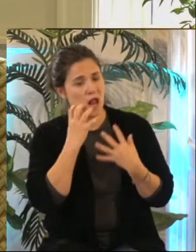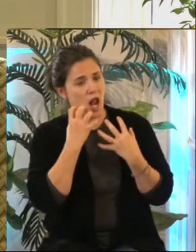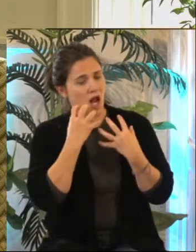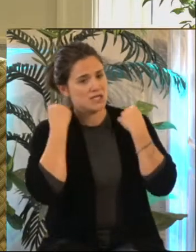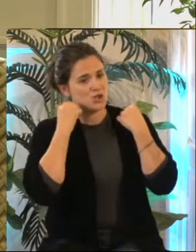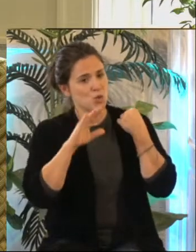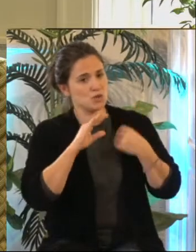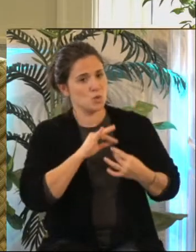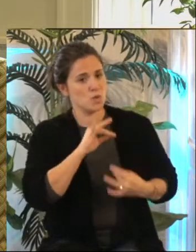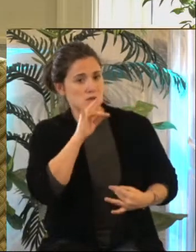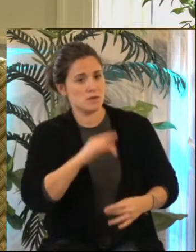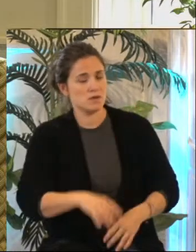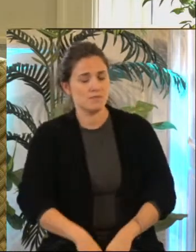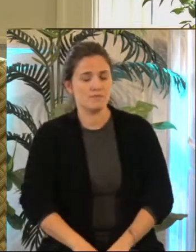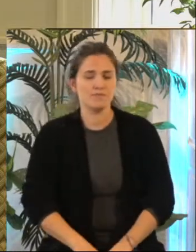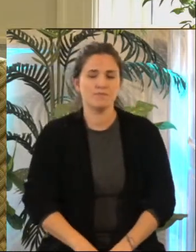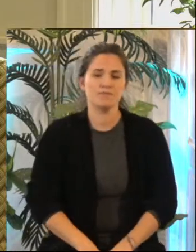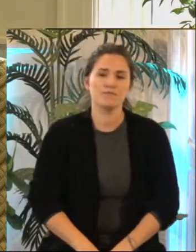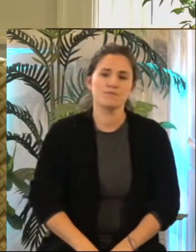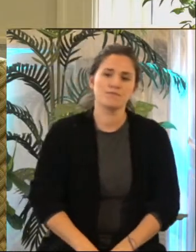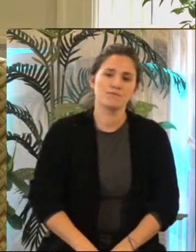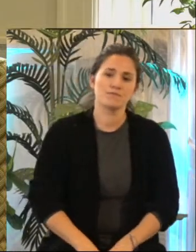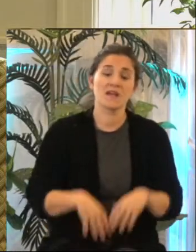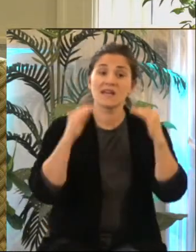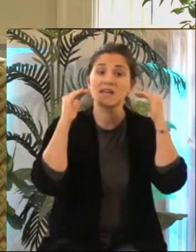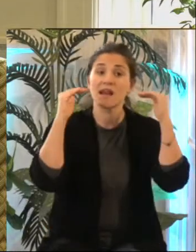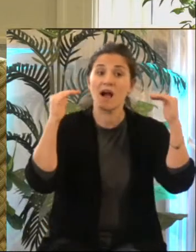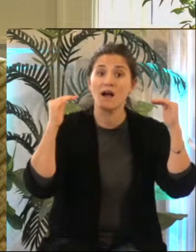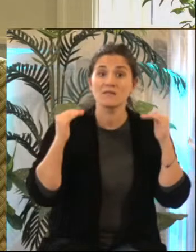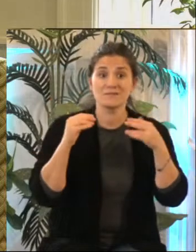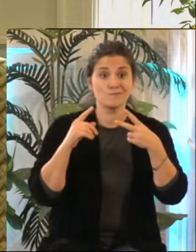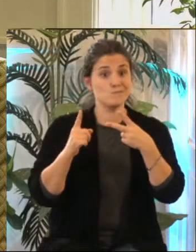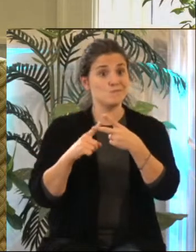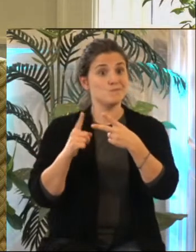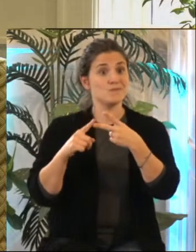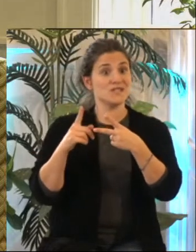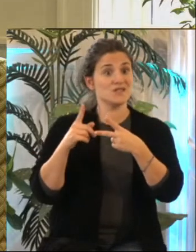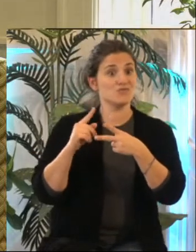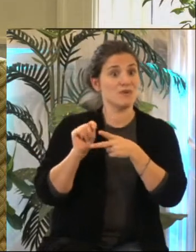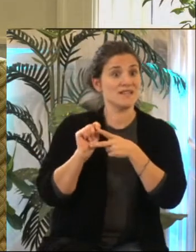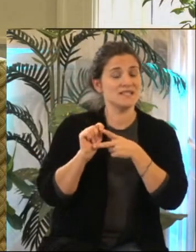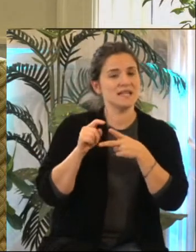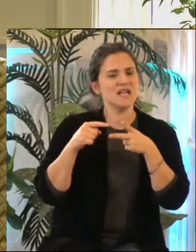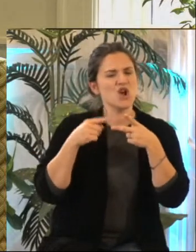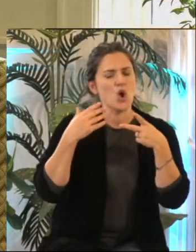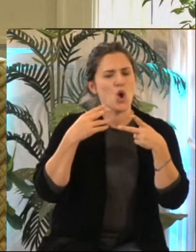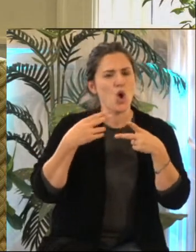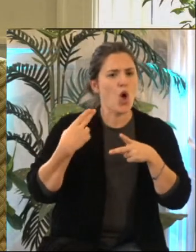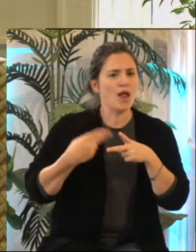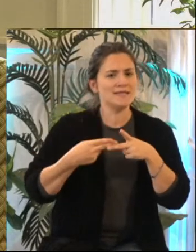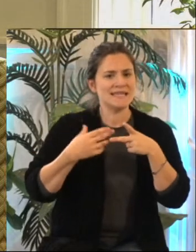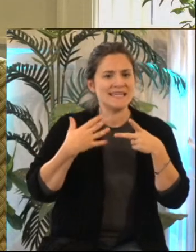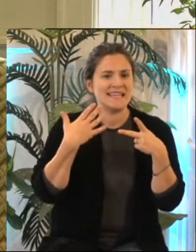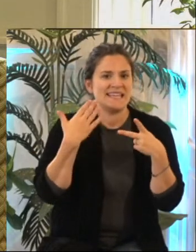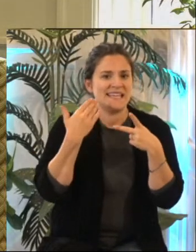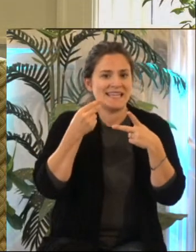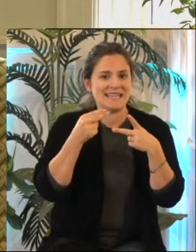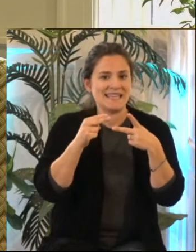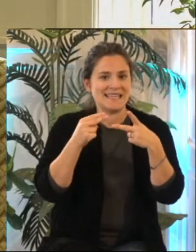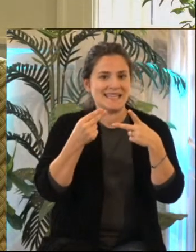kind of practices are called heating practices. These are for when we become too cool, when we become